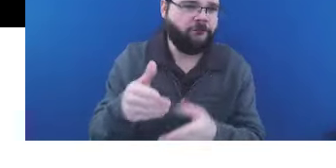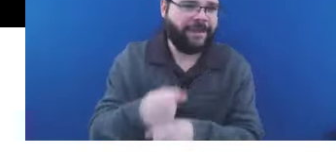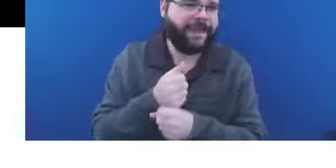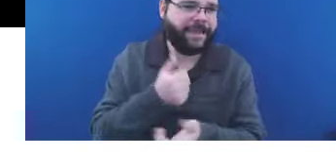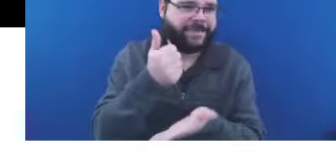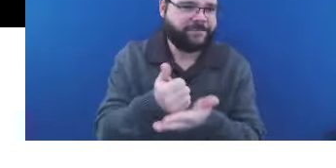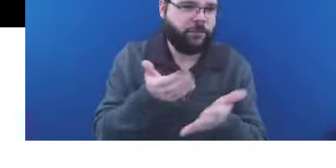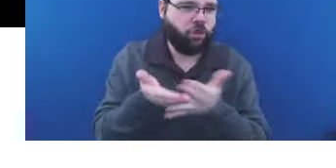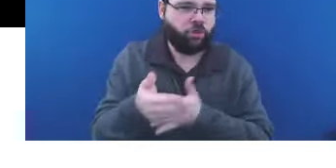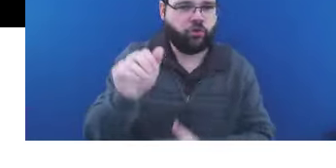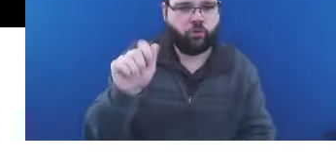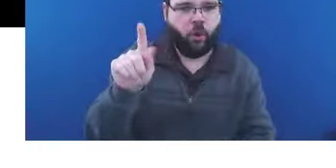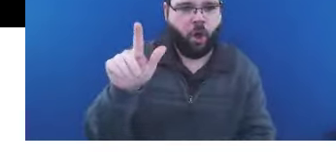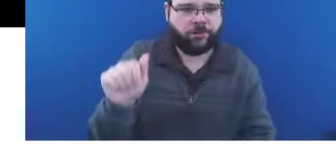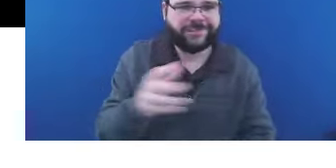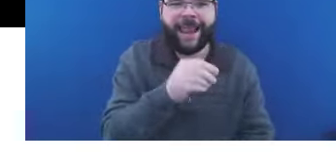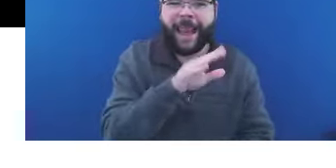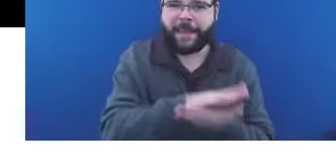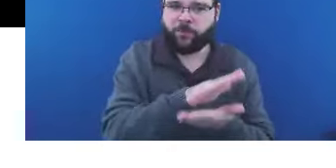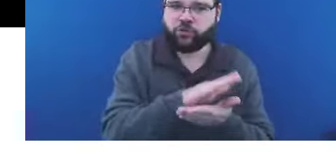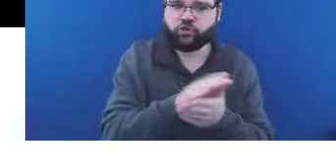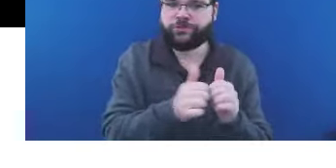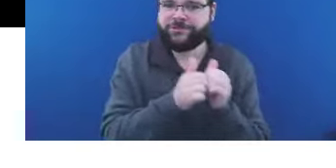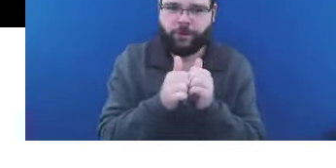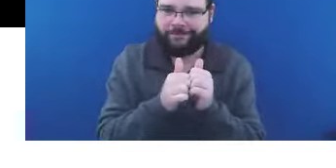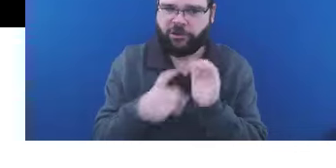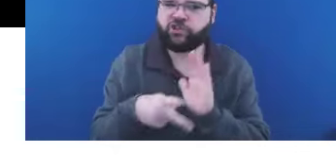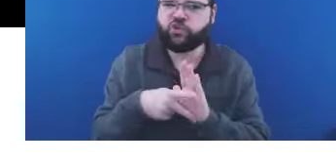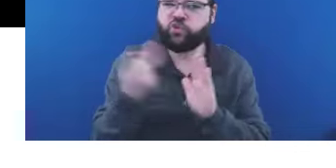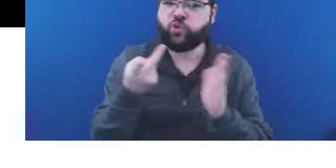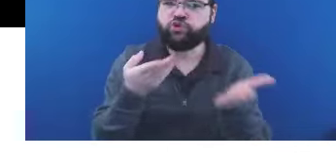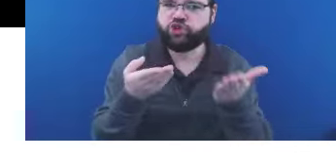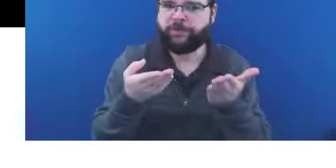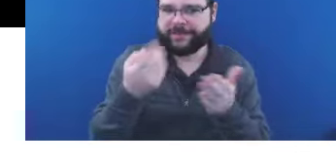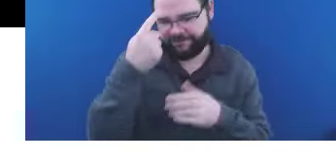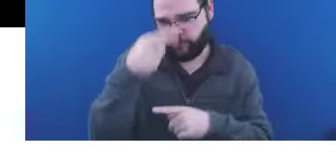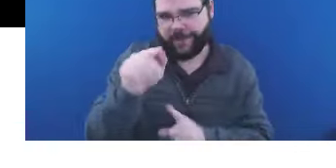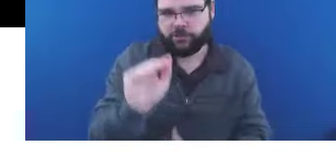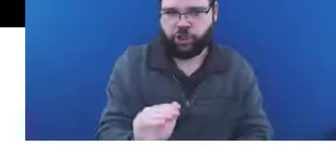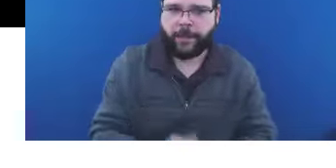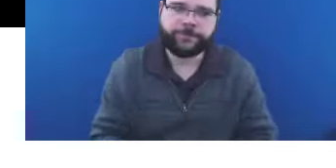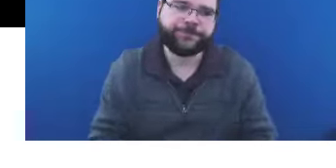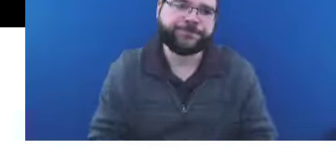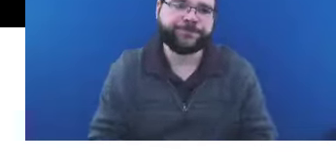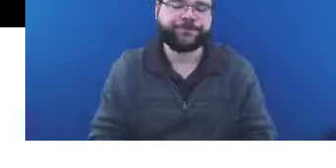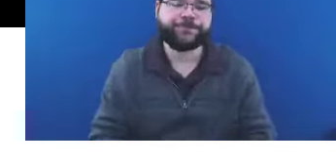through Alta and the school district. It's a dual service for them. So I just want to note